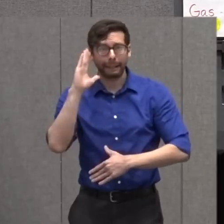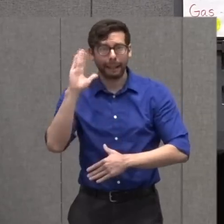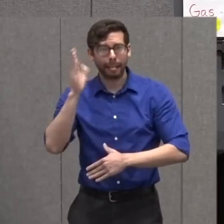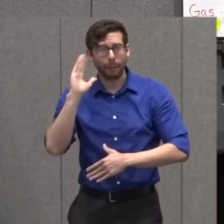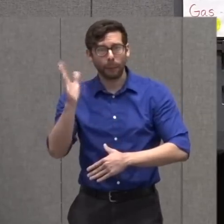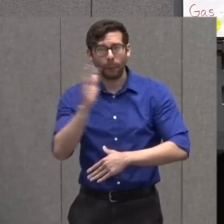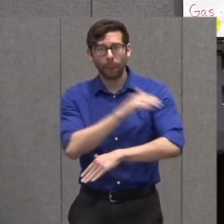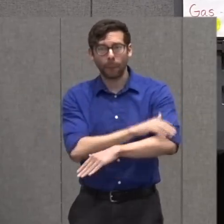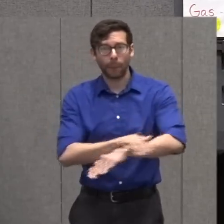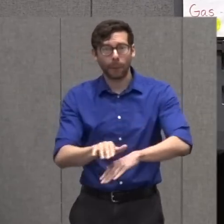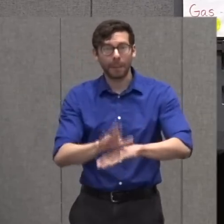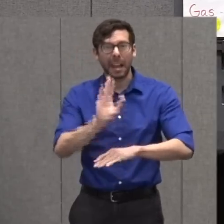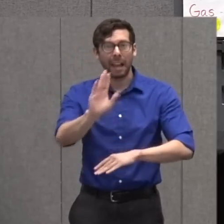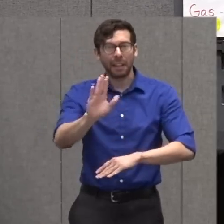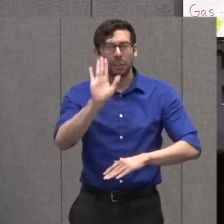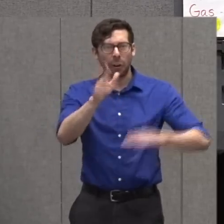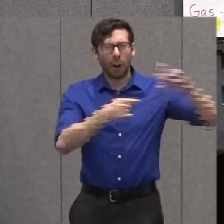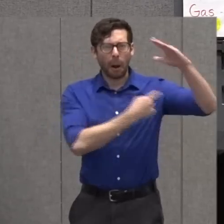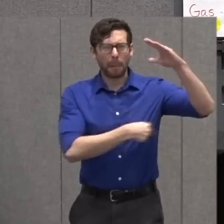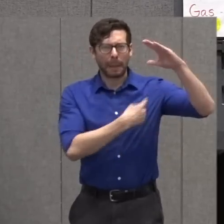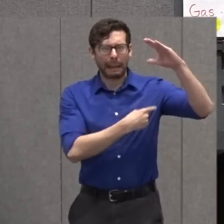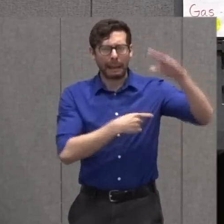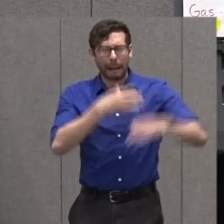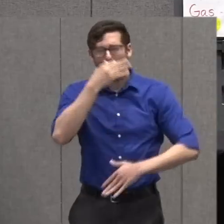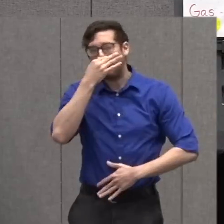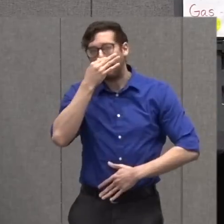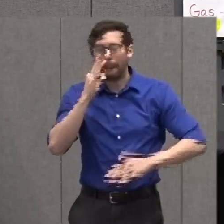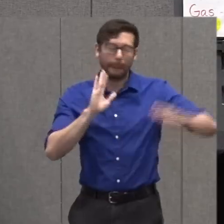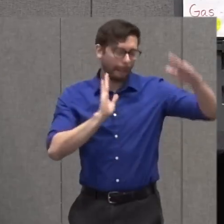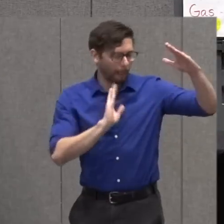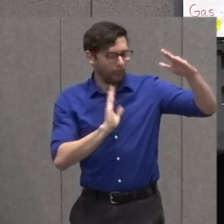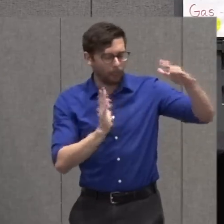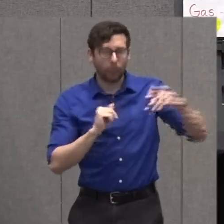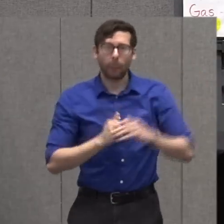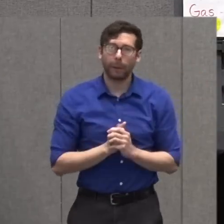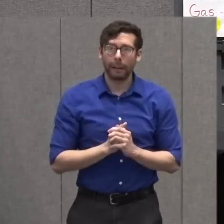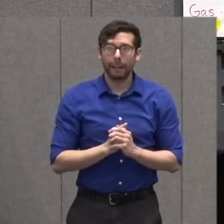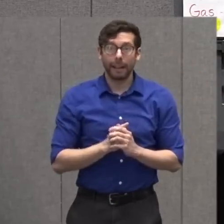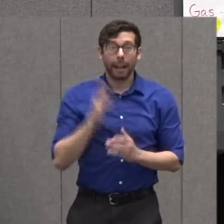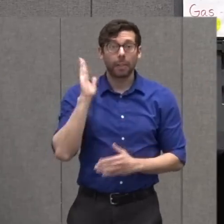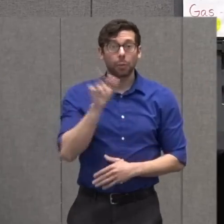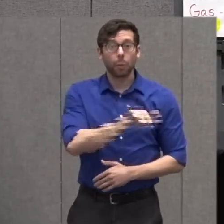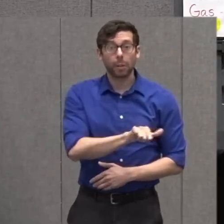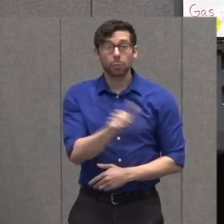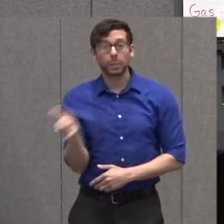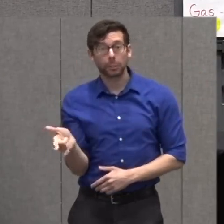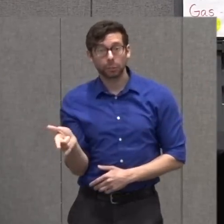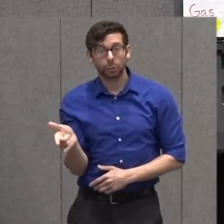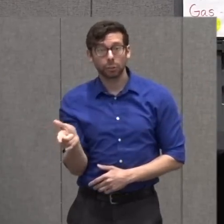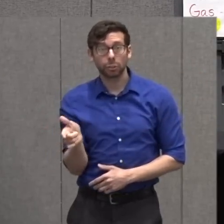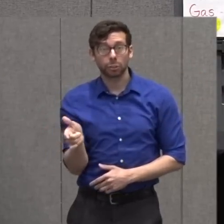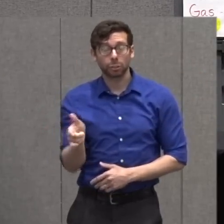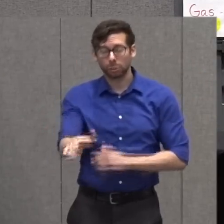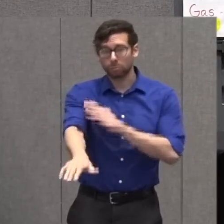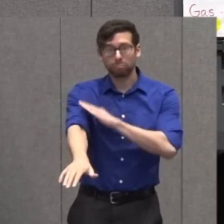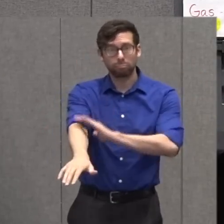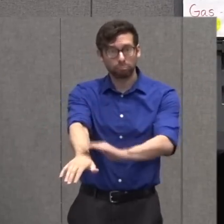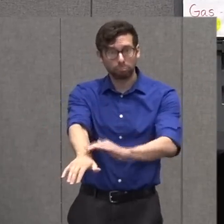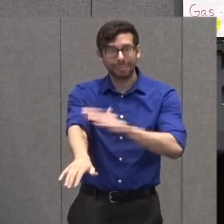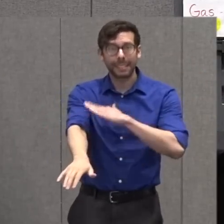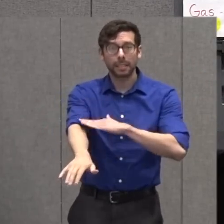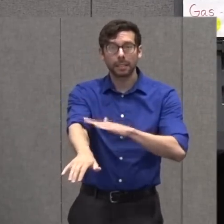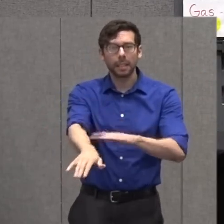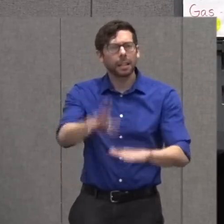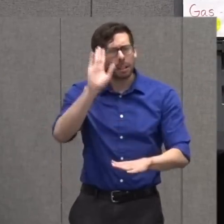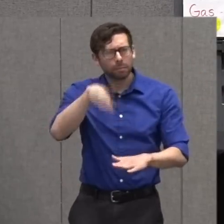go to the stinky armpit, and you're going to go, hello, arm. And then you're going to switch. You're going to go to your other arm. Now, remember, gentle,